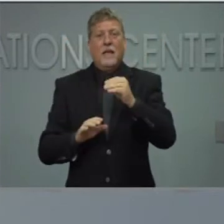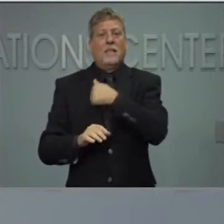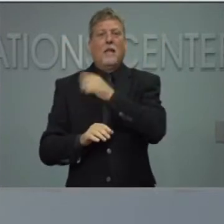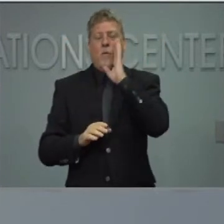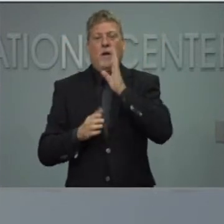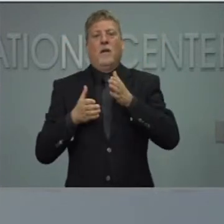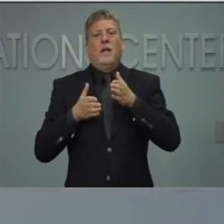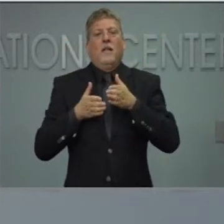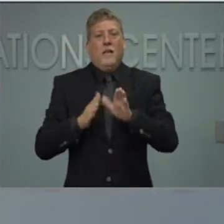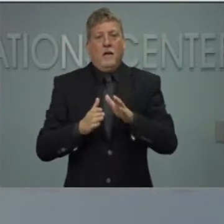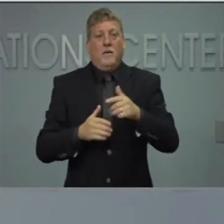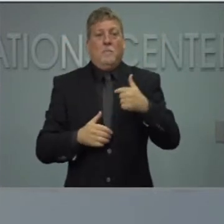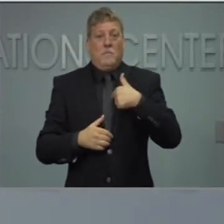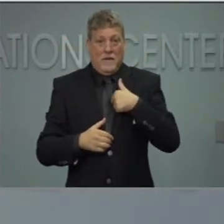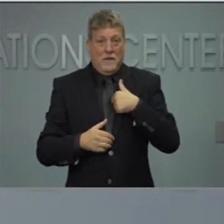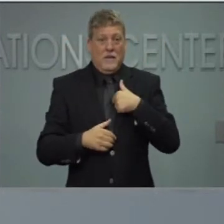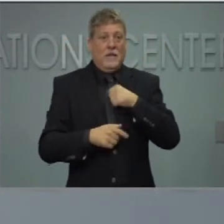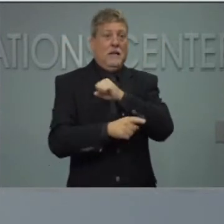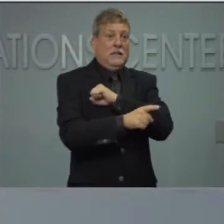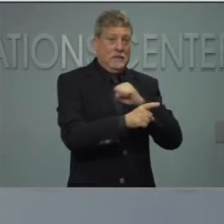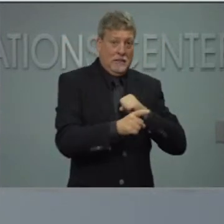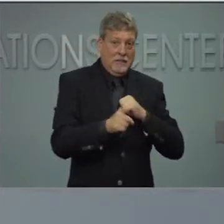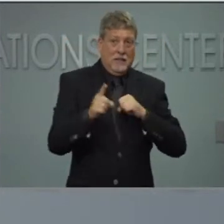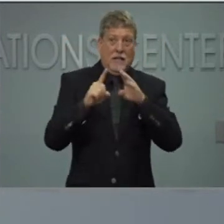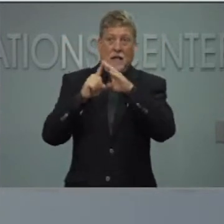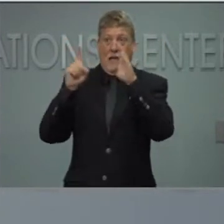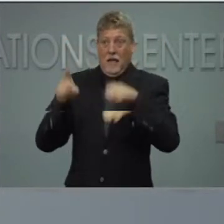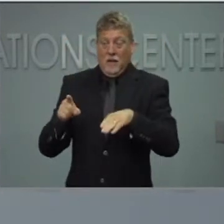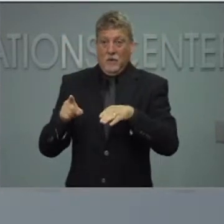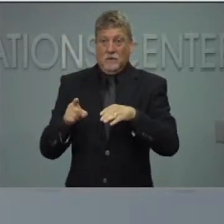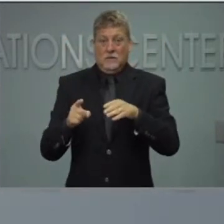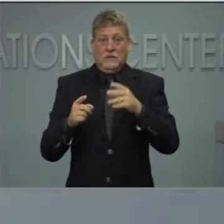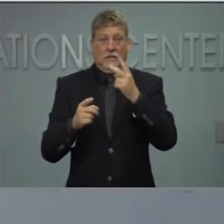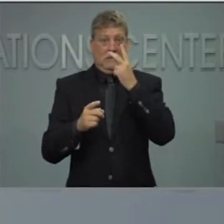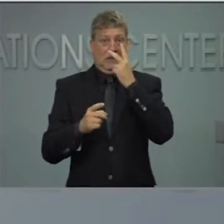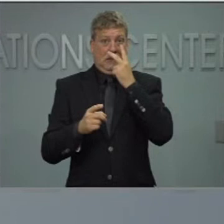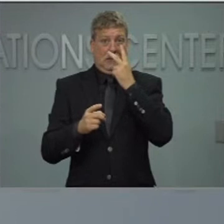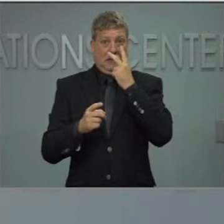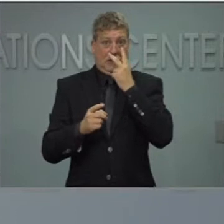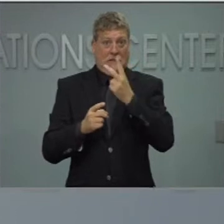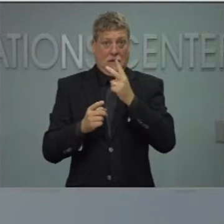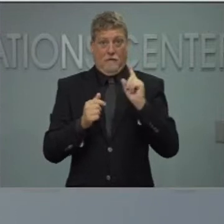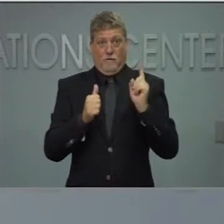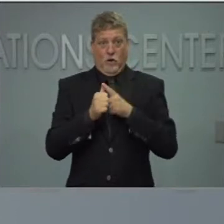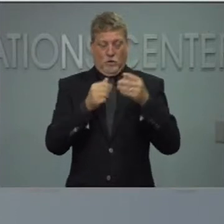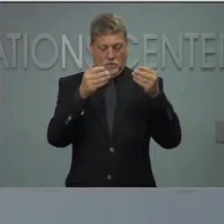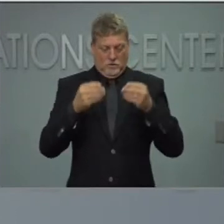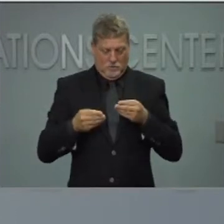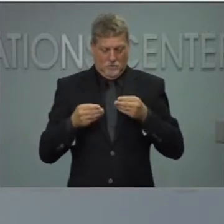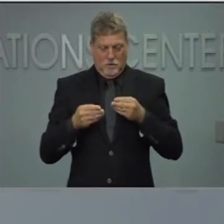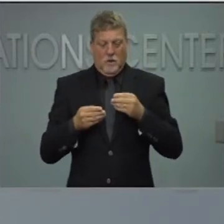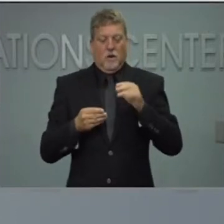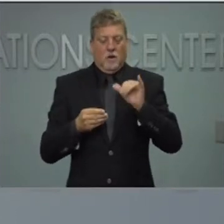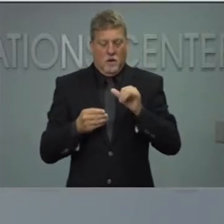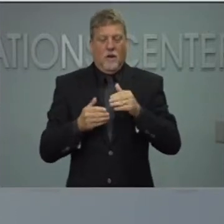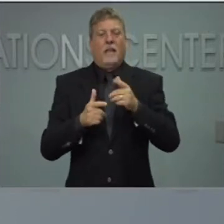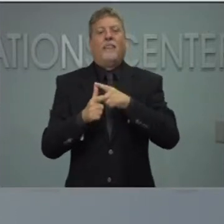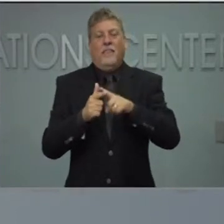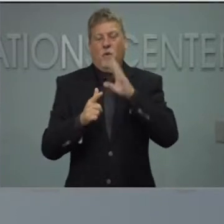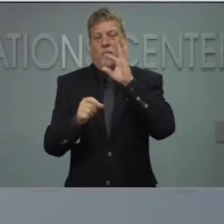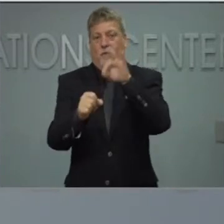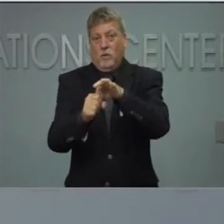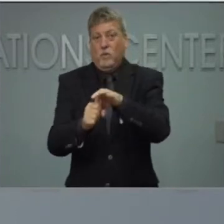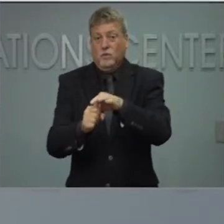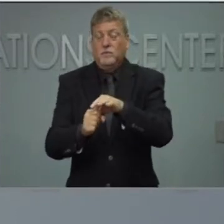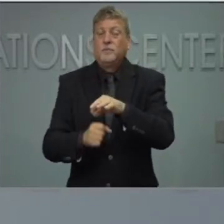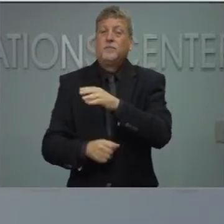Democrats actually see the budget before they roll it out and vote on it. Also understanding